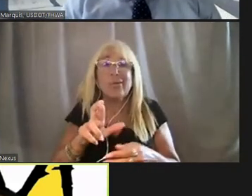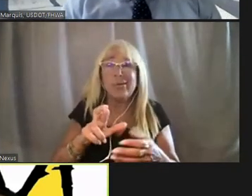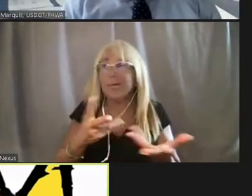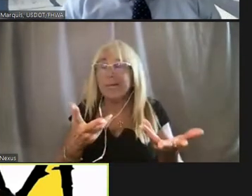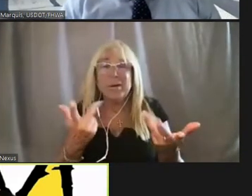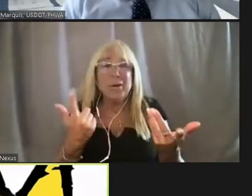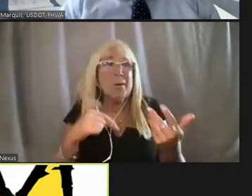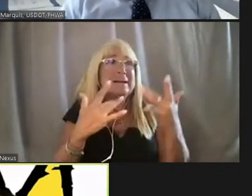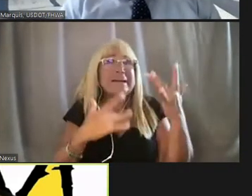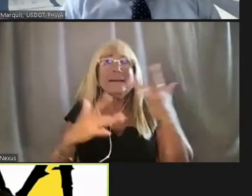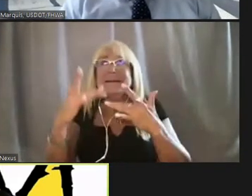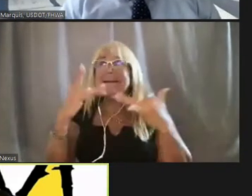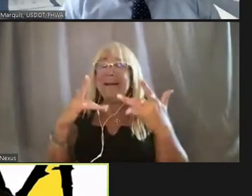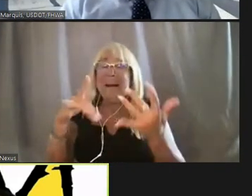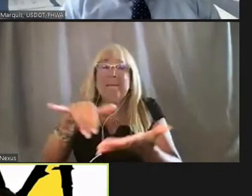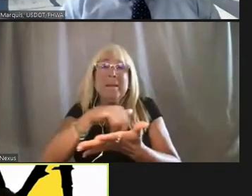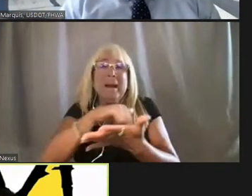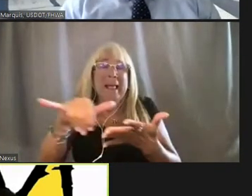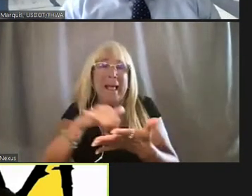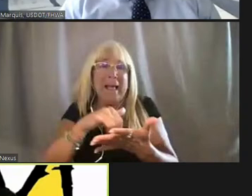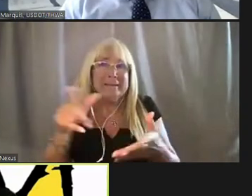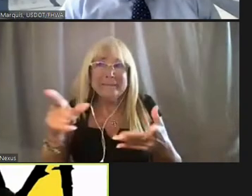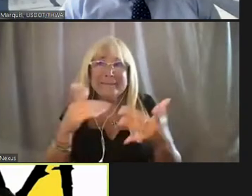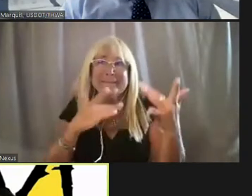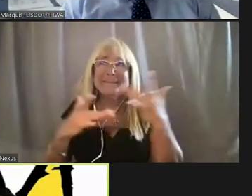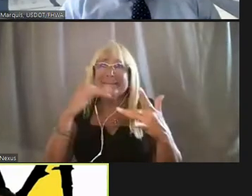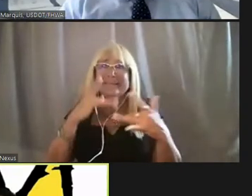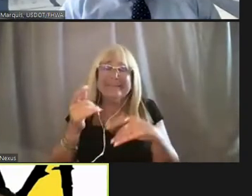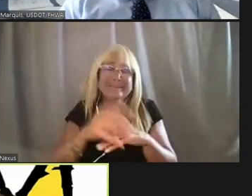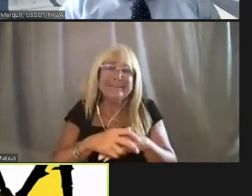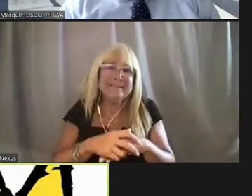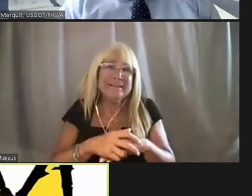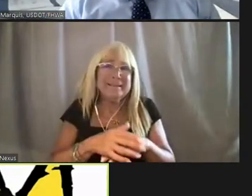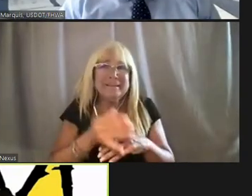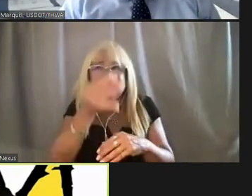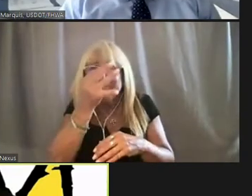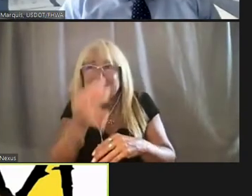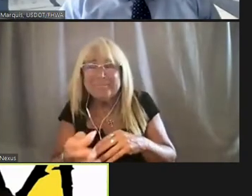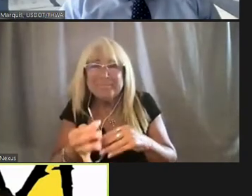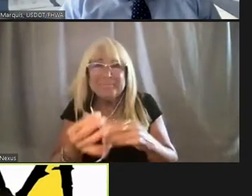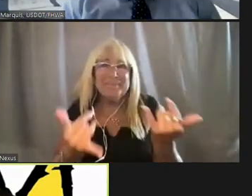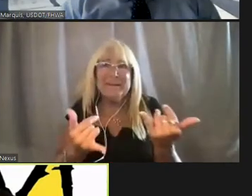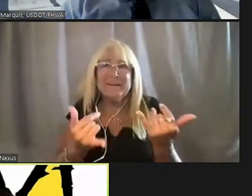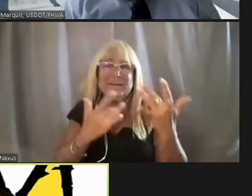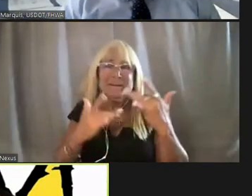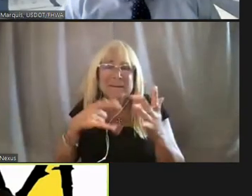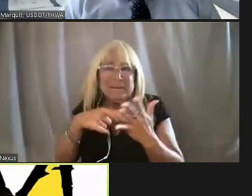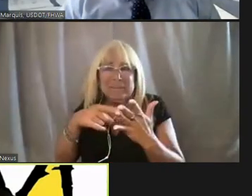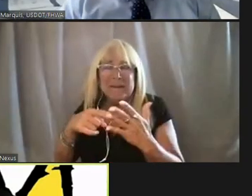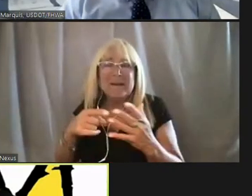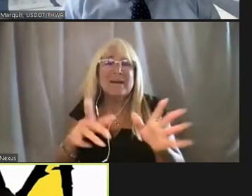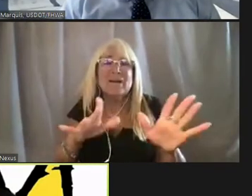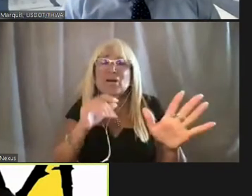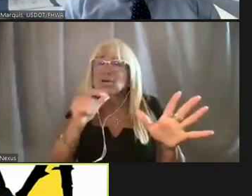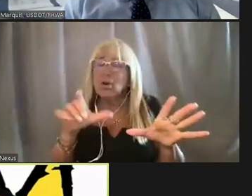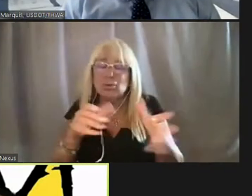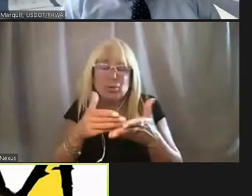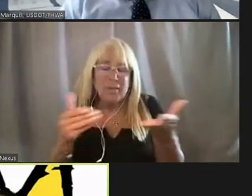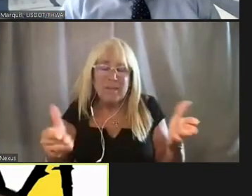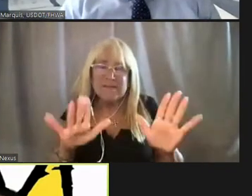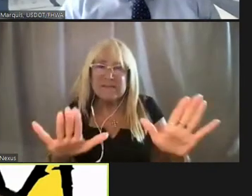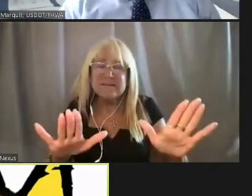we get by living in the city and barely get by as is um I implore you absolutely implore you do not do this